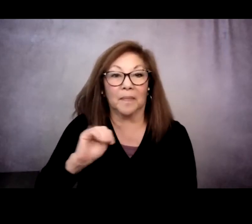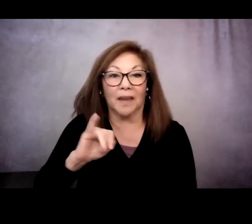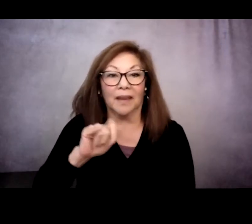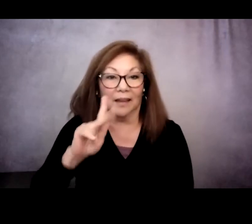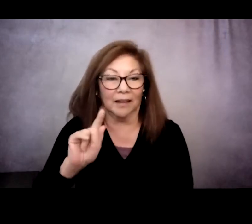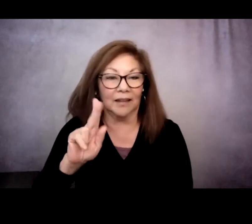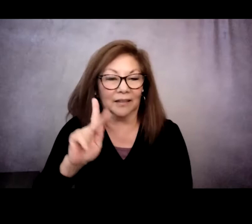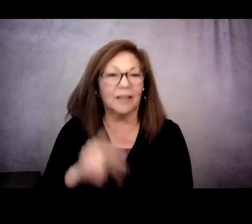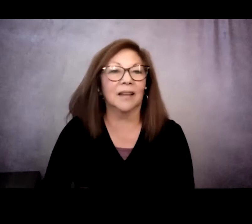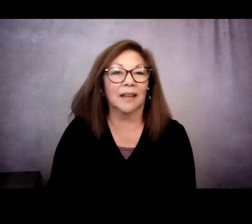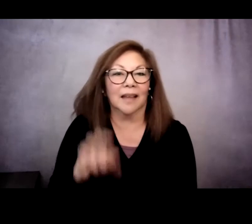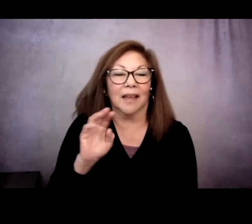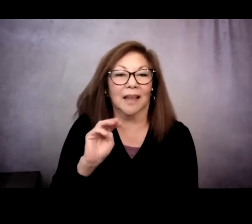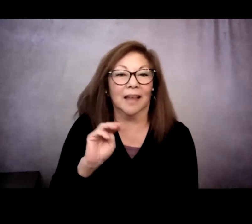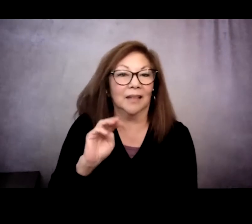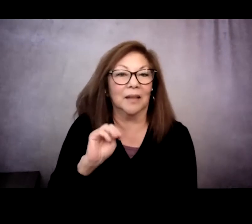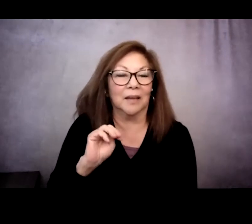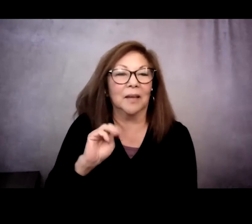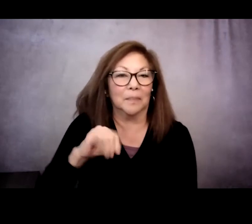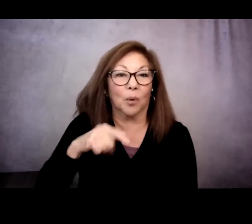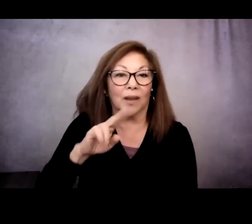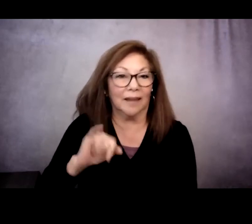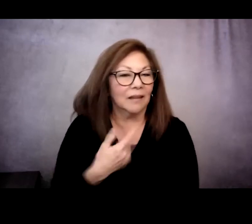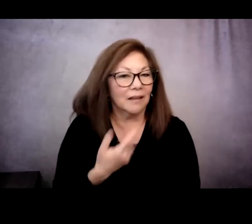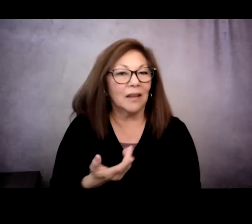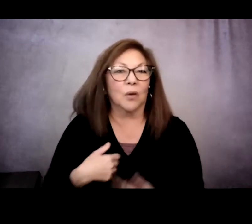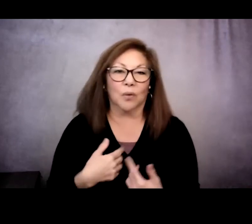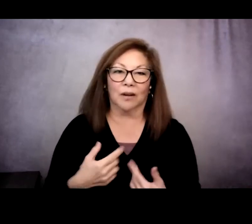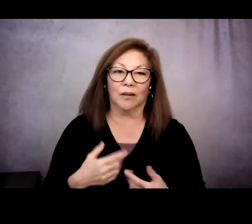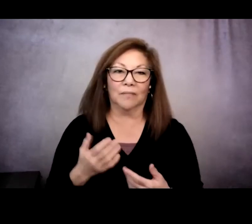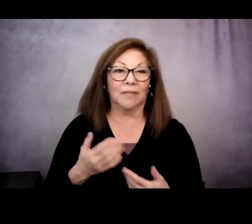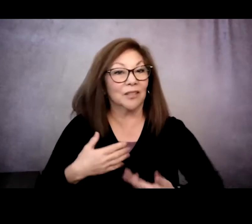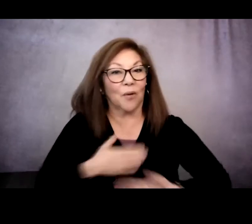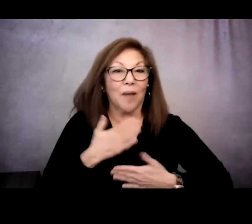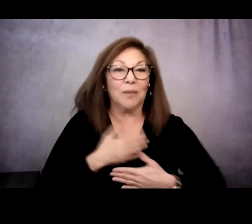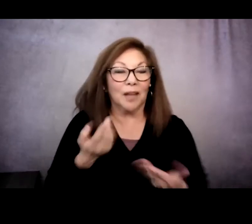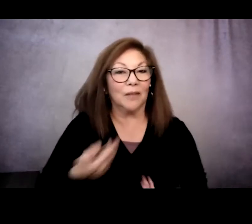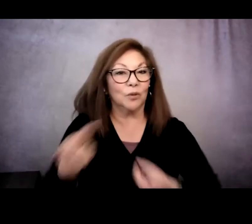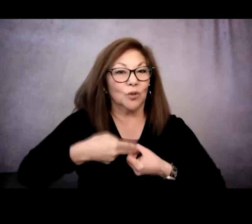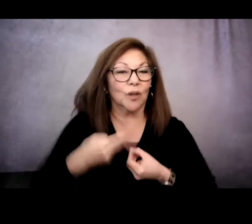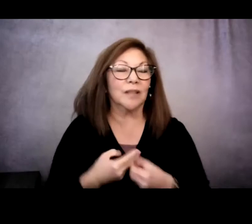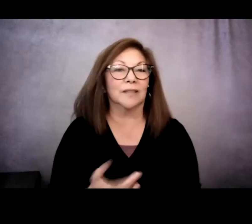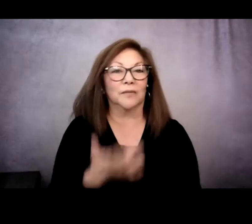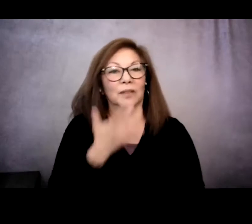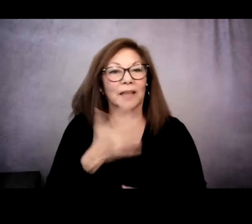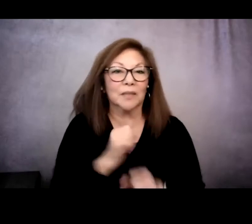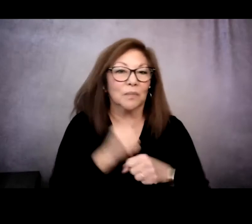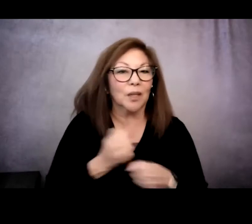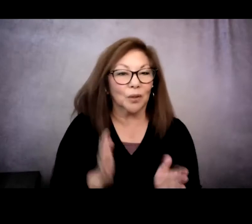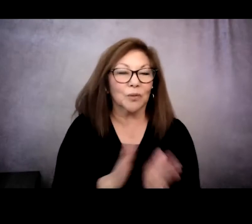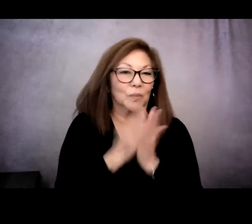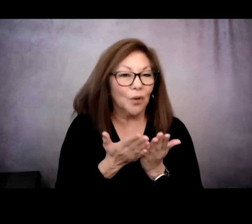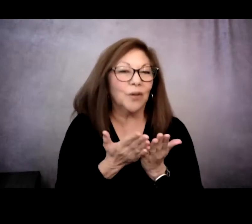thrilled to have you all join us here as we celebrate Mayukh's new book, Tastemakers: 7 Immigrant Women Who